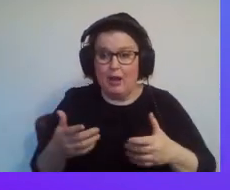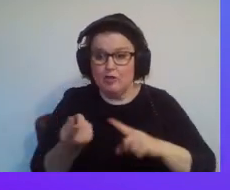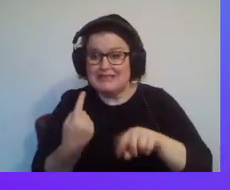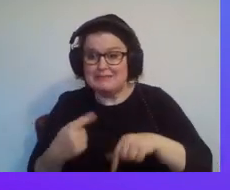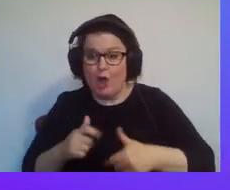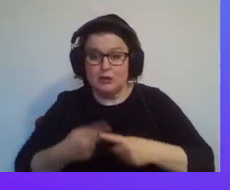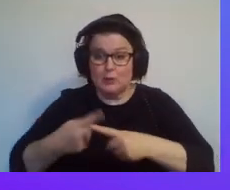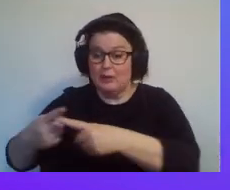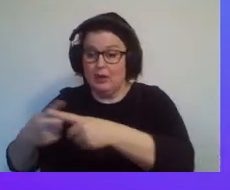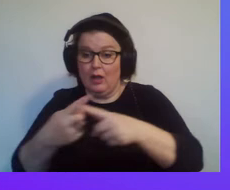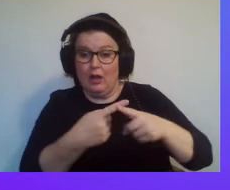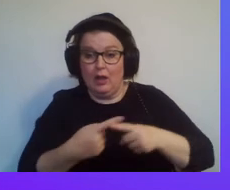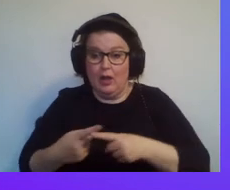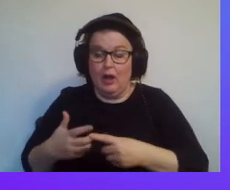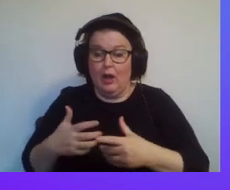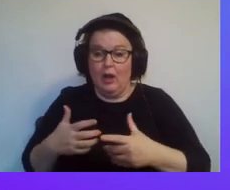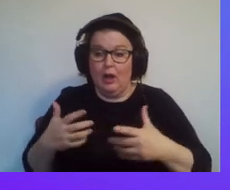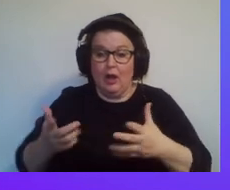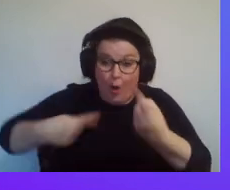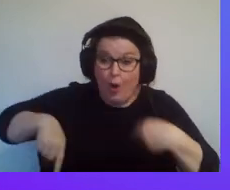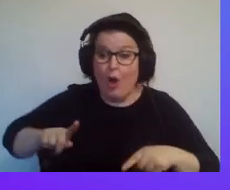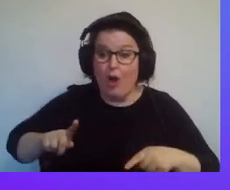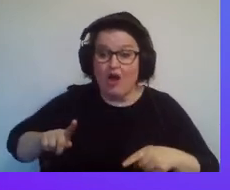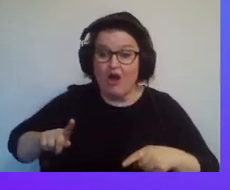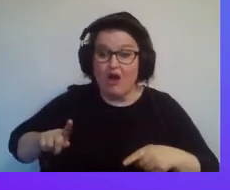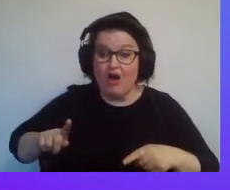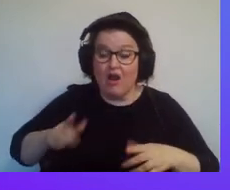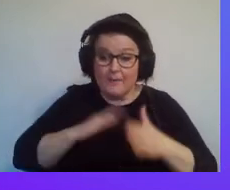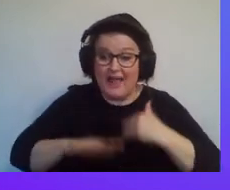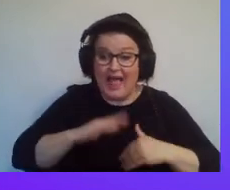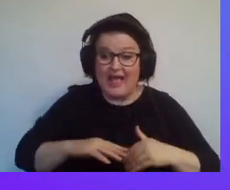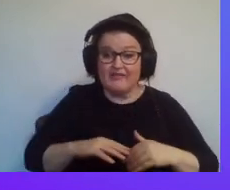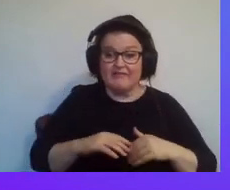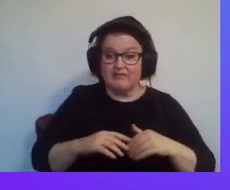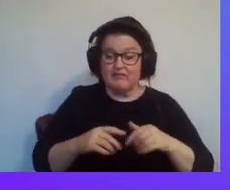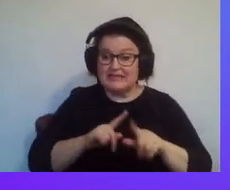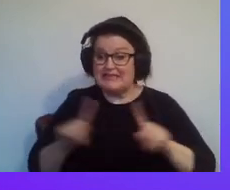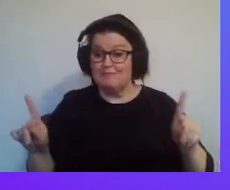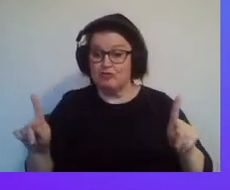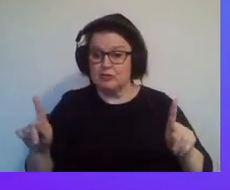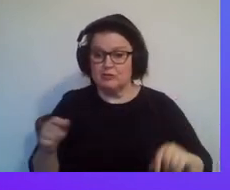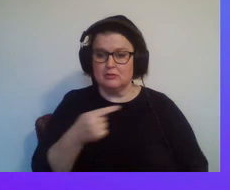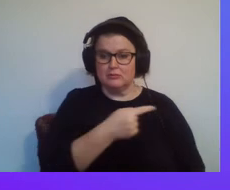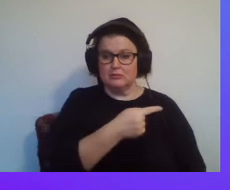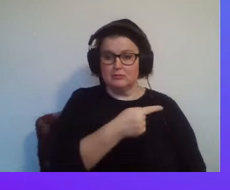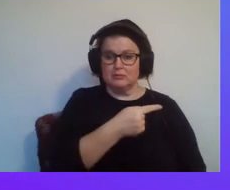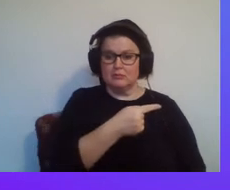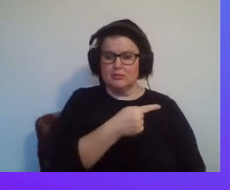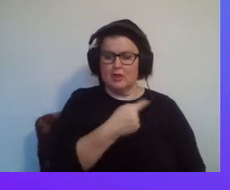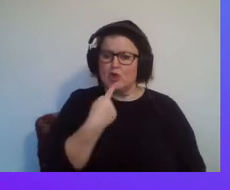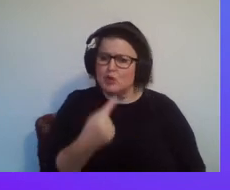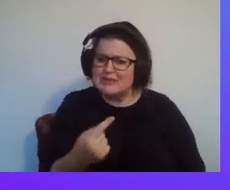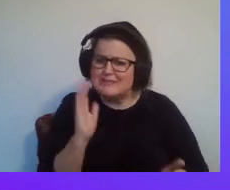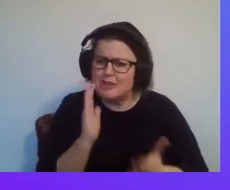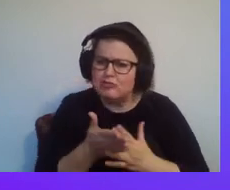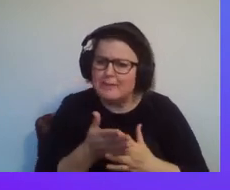So are you saying that everybody's fast forwarded it and got involved and taken the trials, rather than that it's